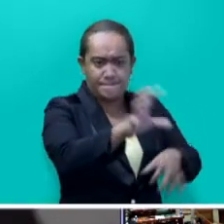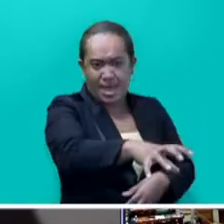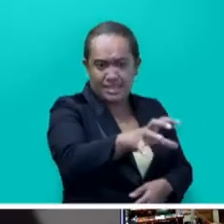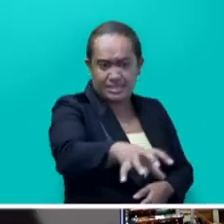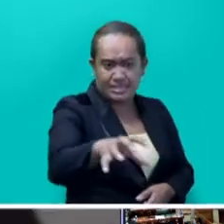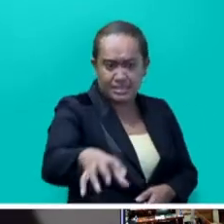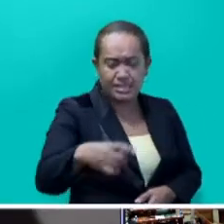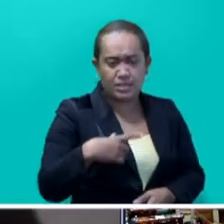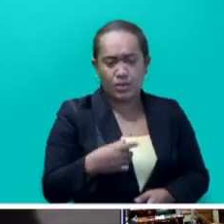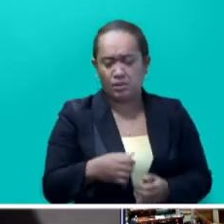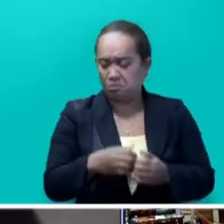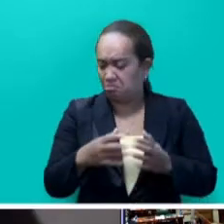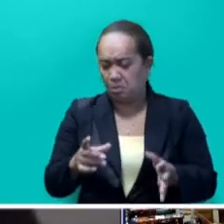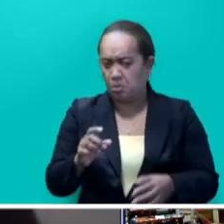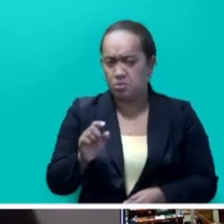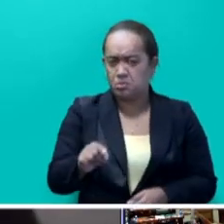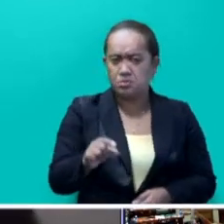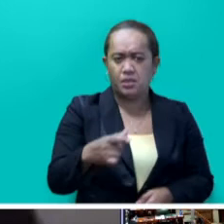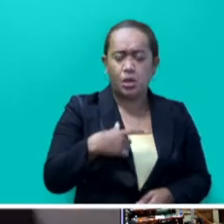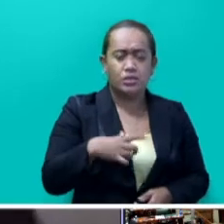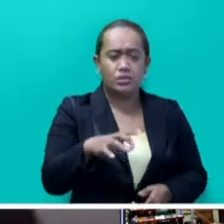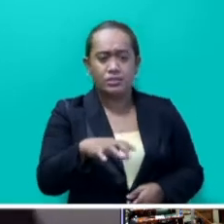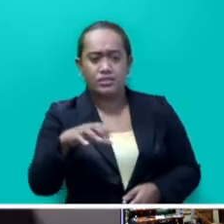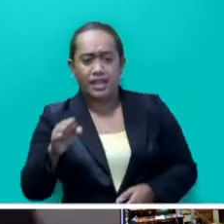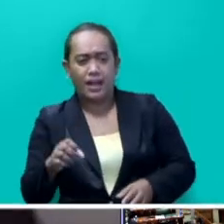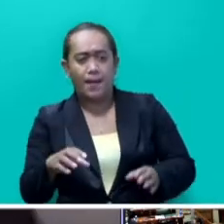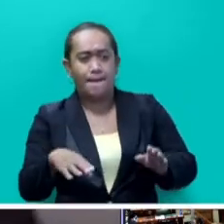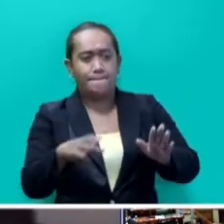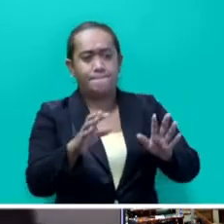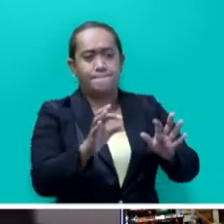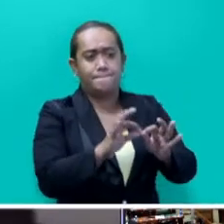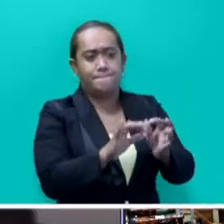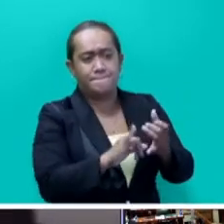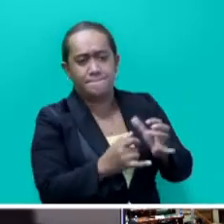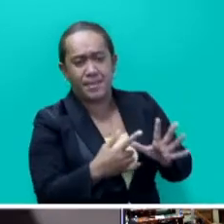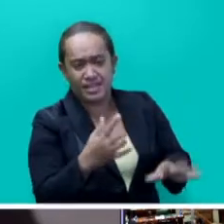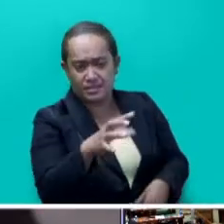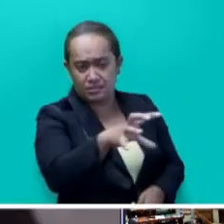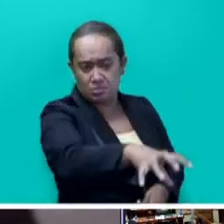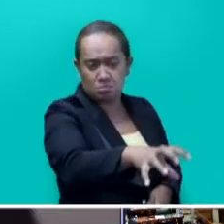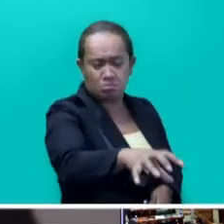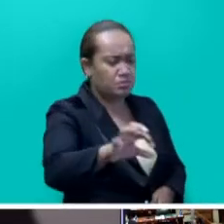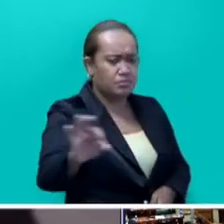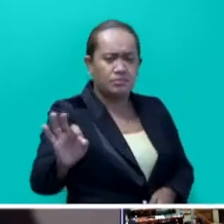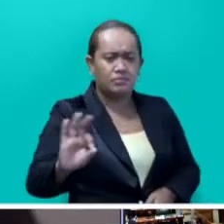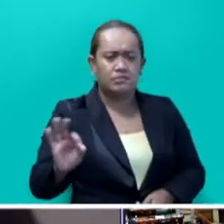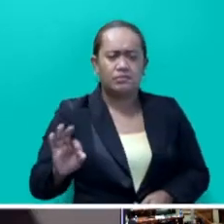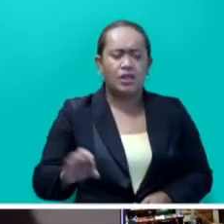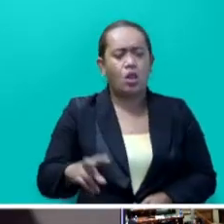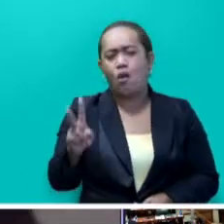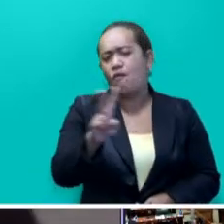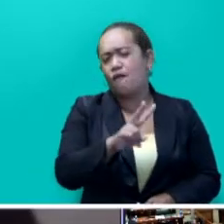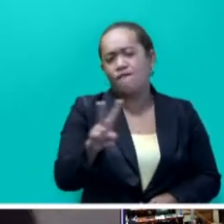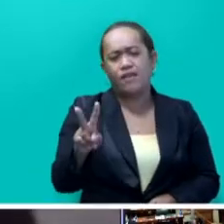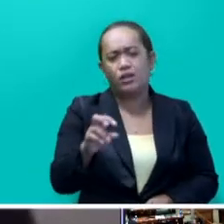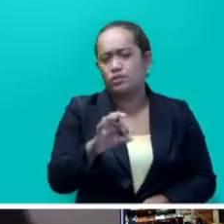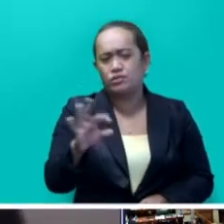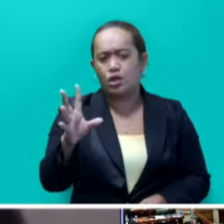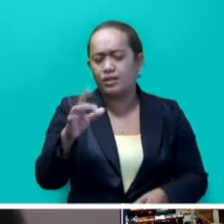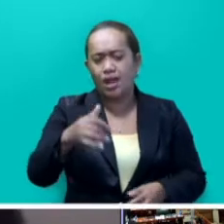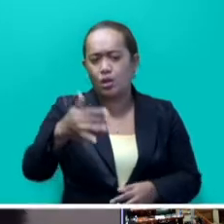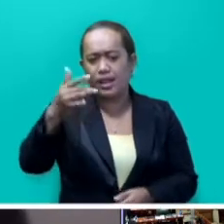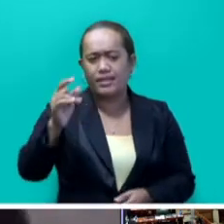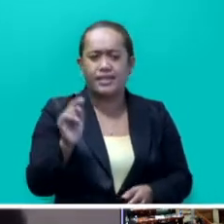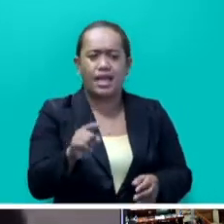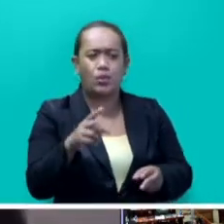it just because you've taken away a base that exists. That's not how the value of that particular thing is calculated.